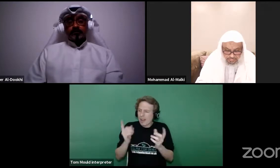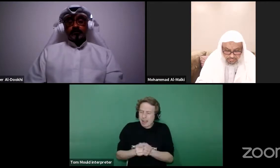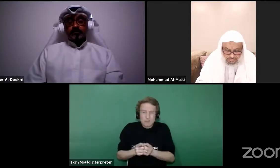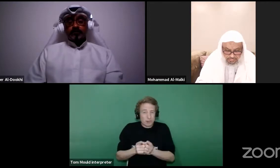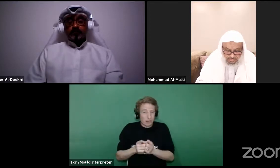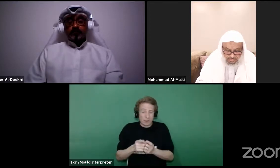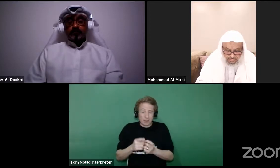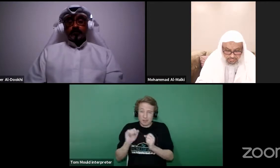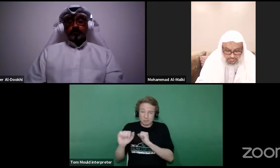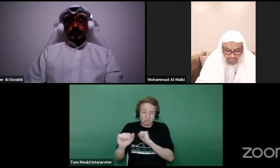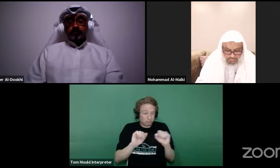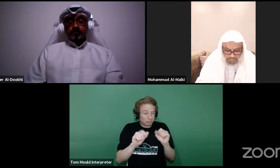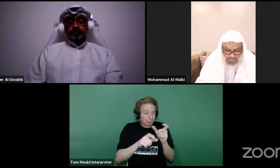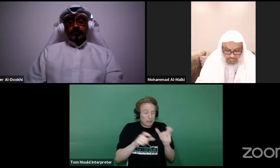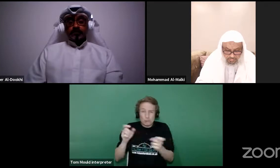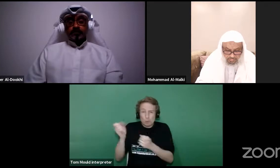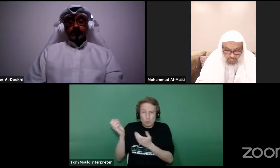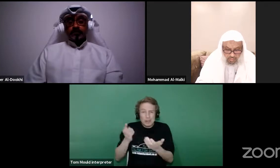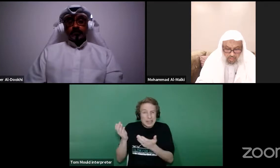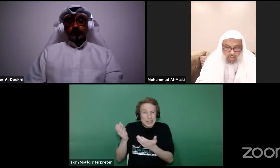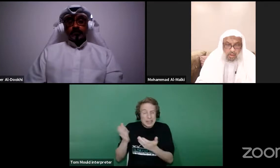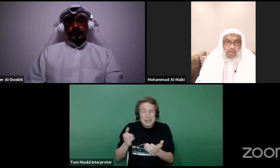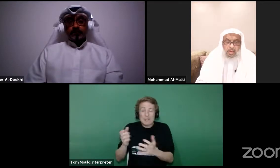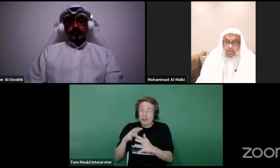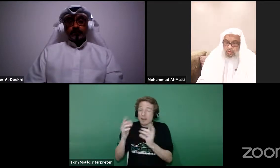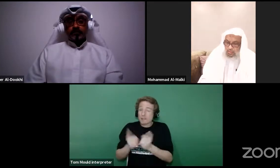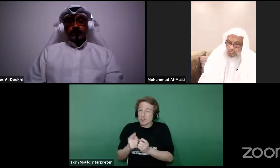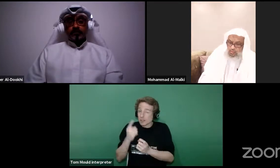during this great night.